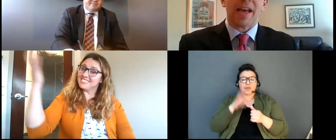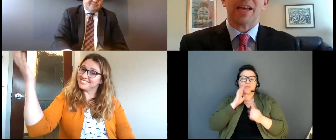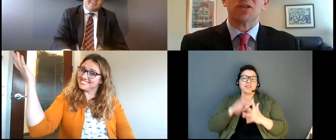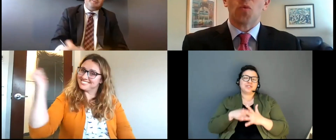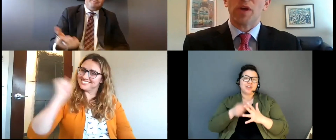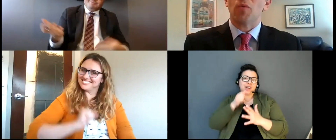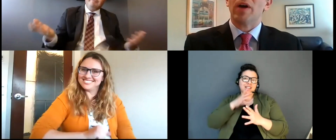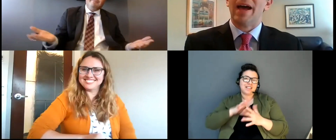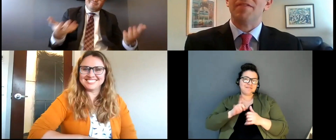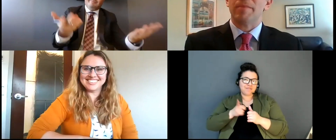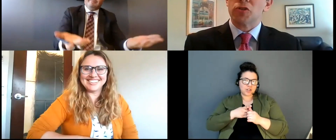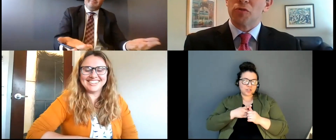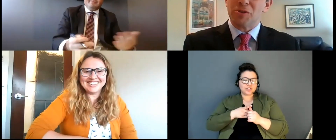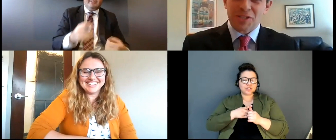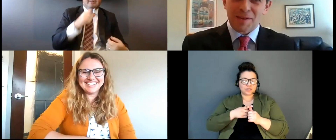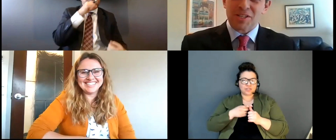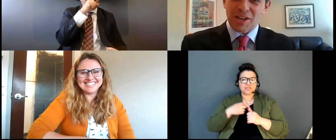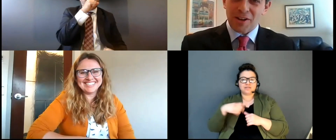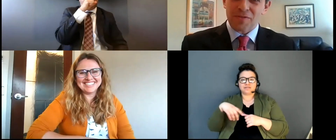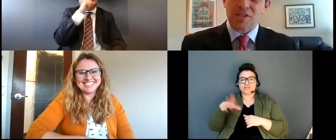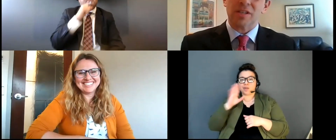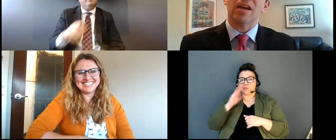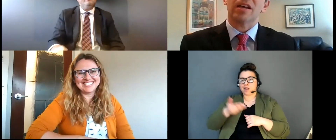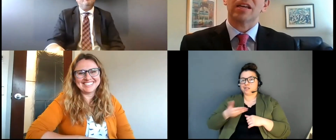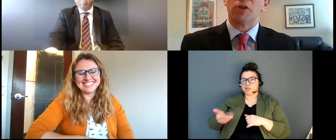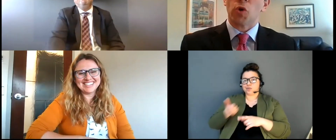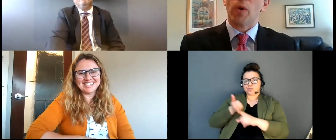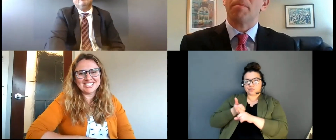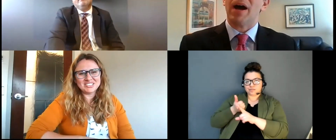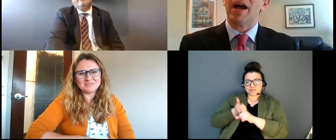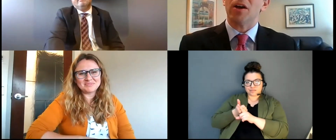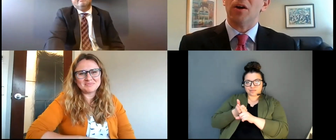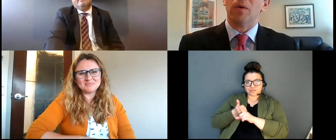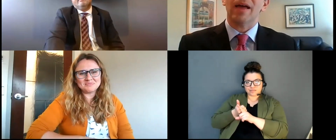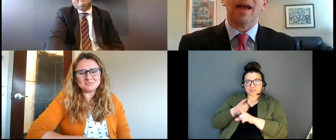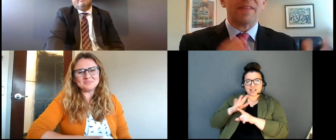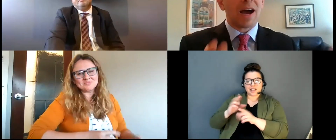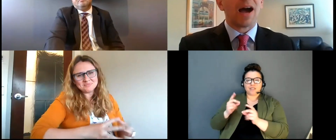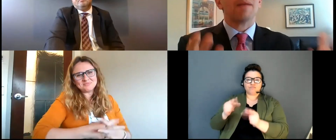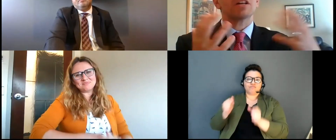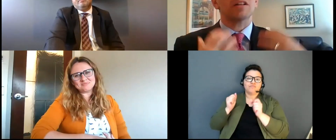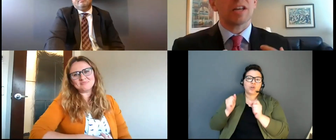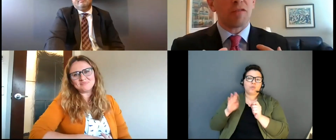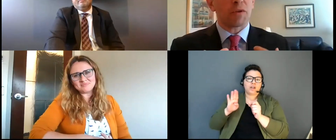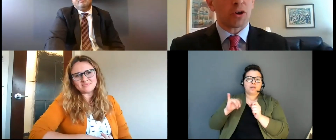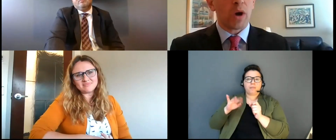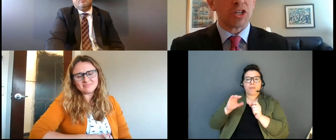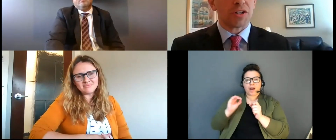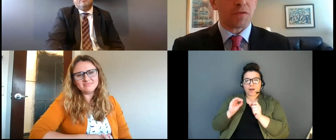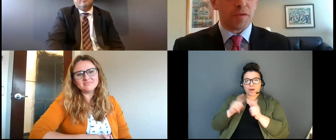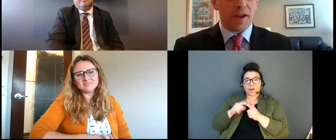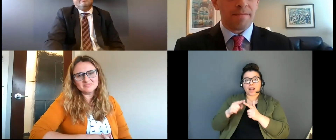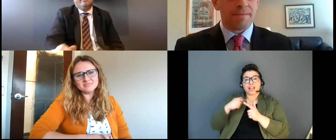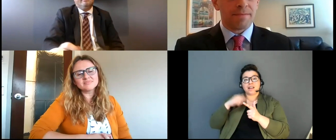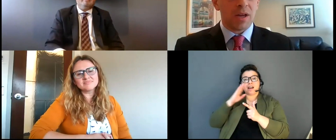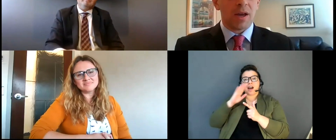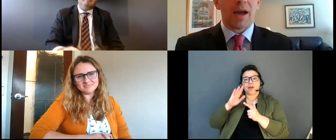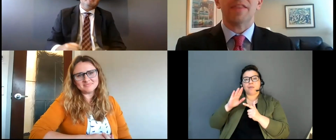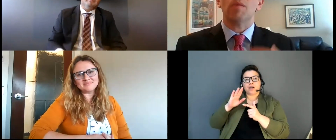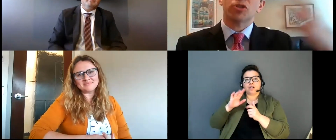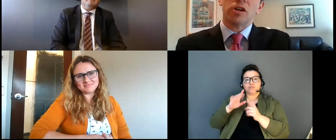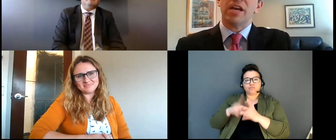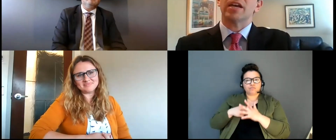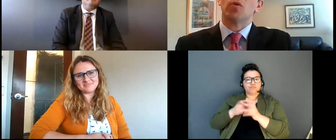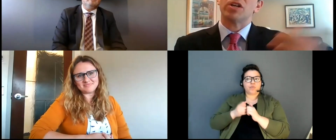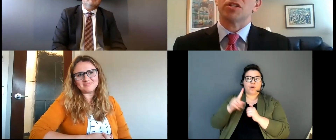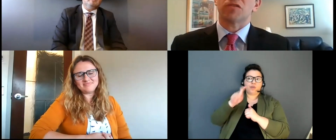first, is we will have them introduce themselves, give their quick bio, and then I'm going to lead off with a question for them.